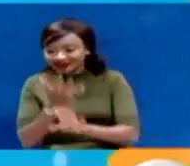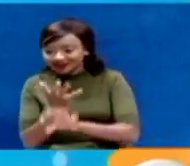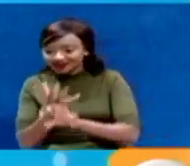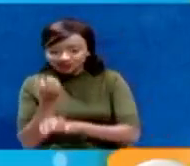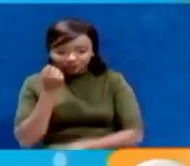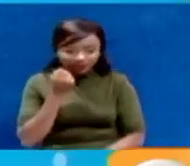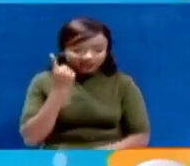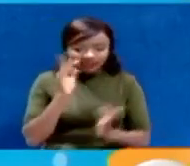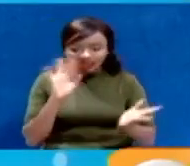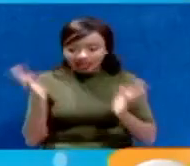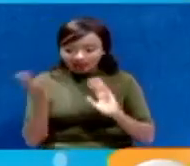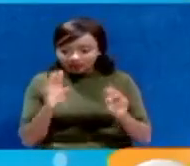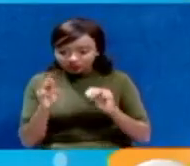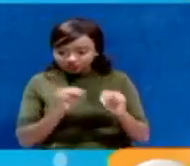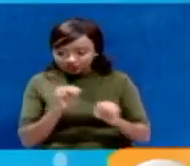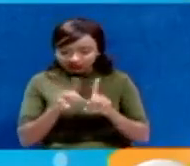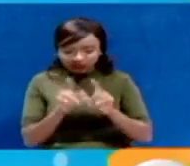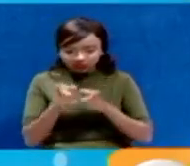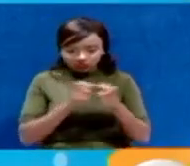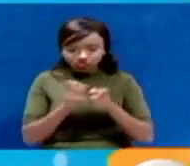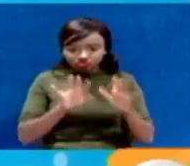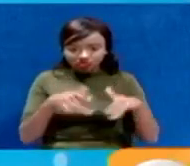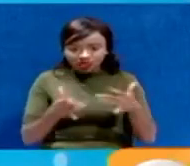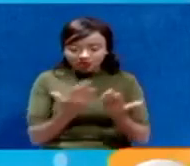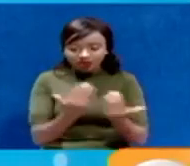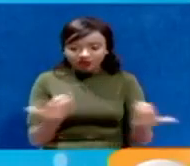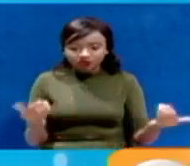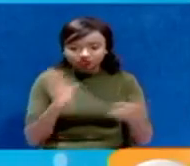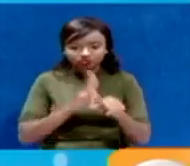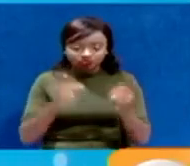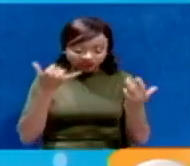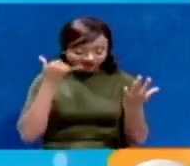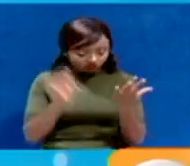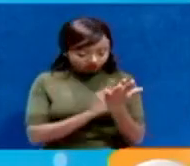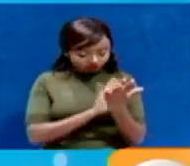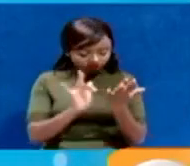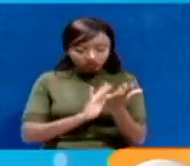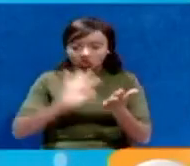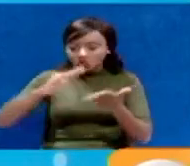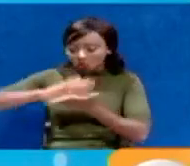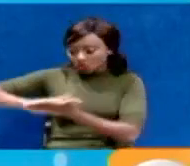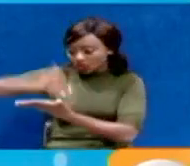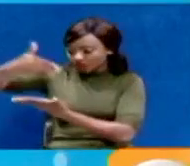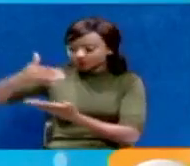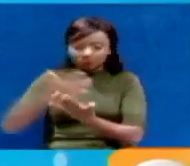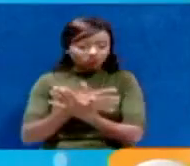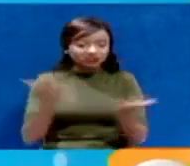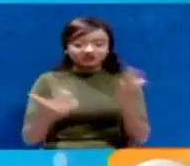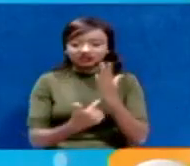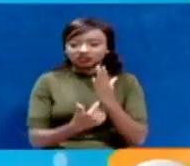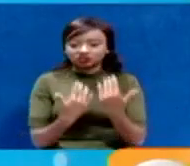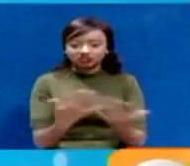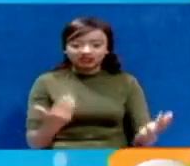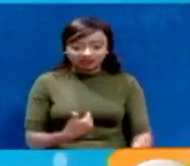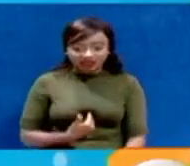to manage and to control how their kids are using either their mobile devices or their laptops or, you know, whatever technology